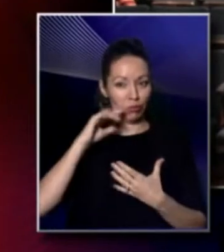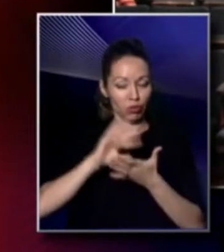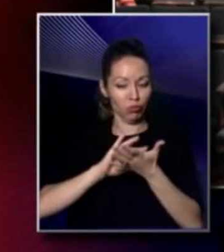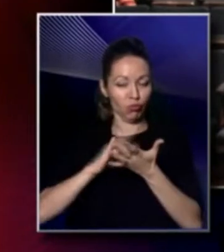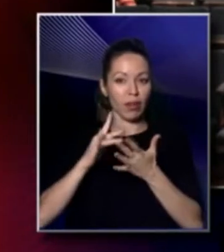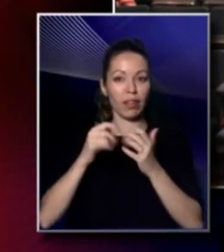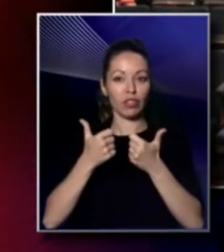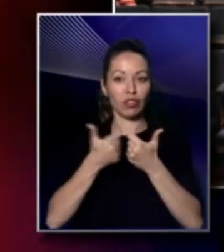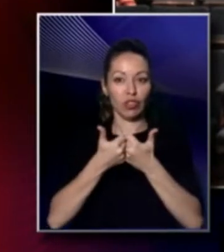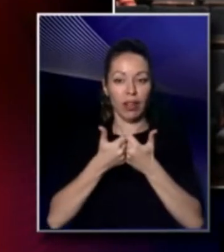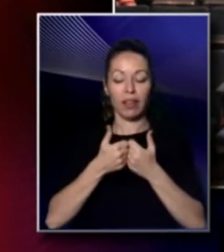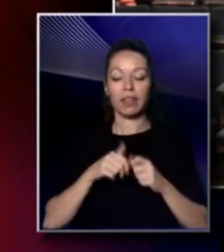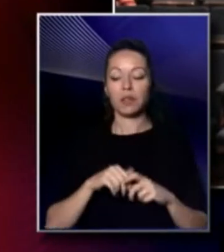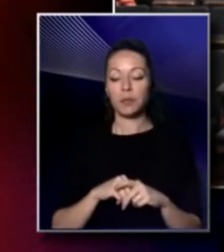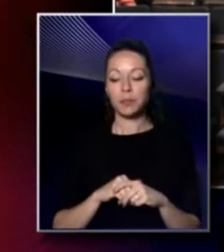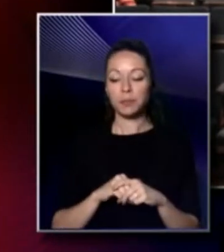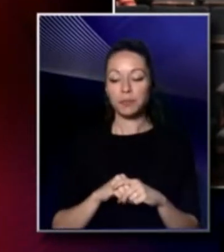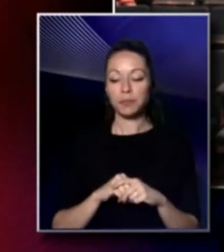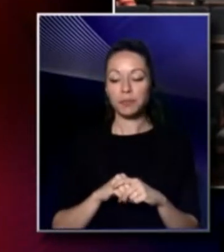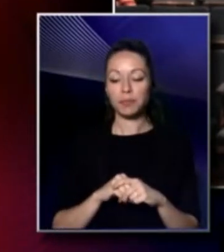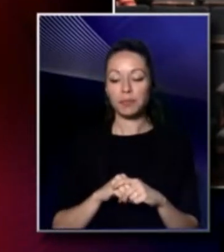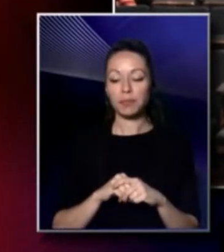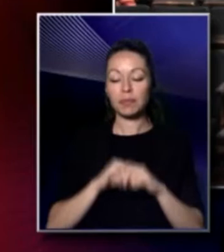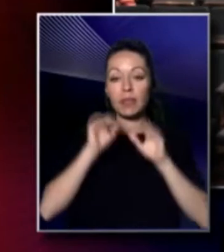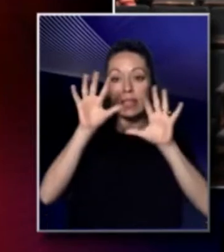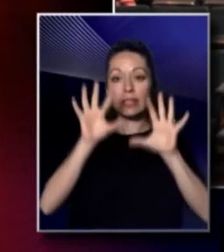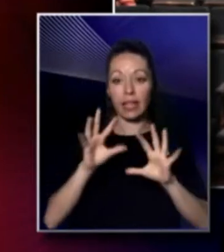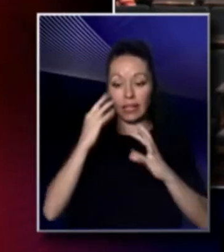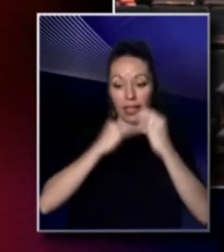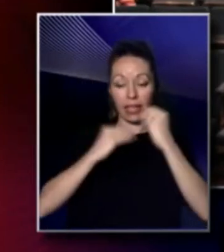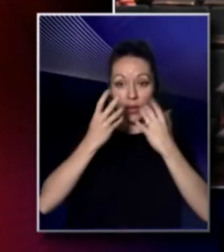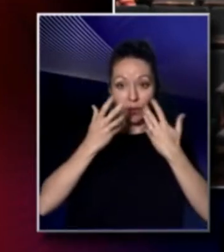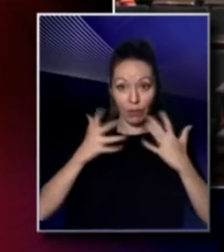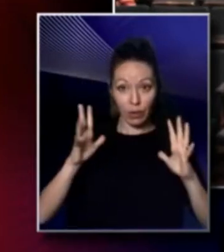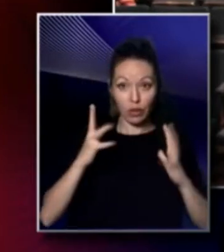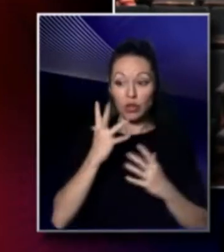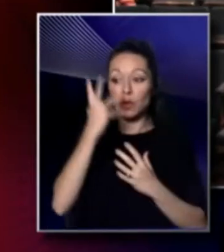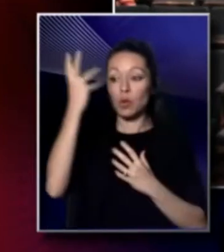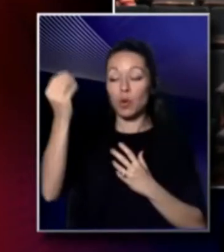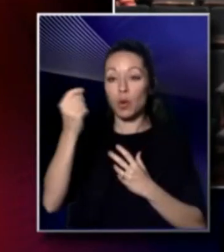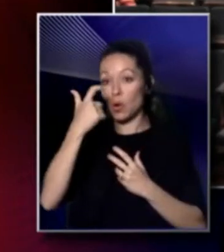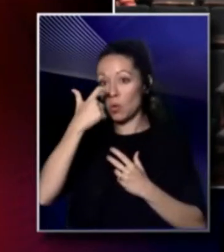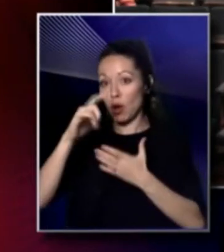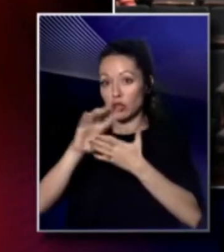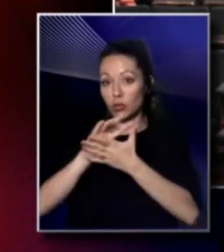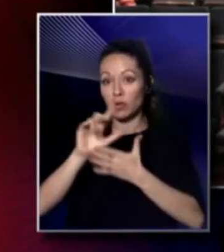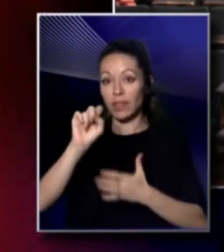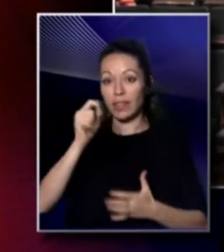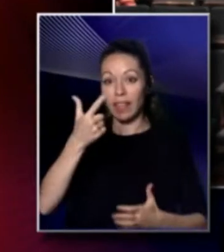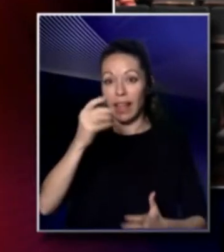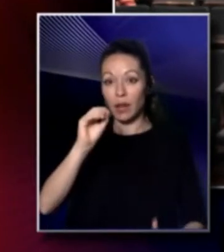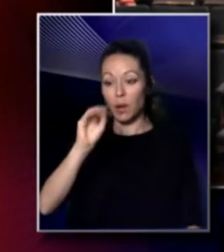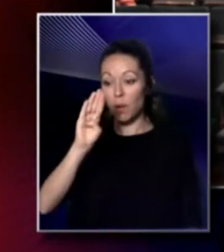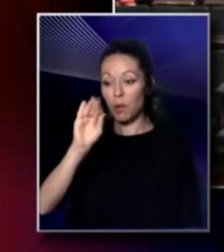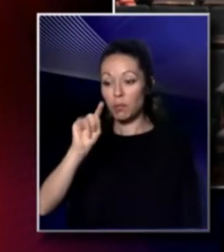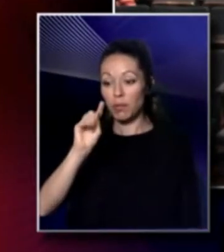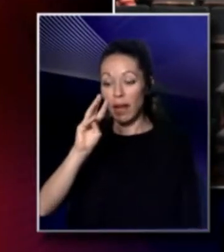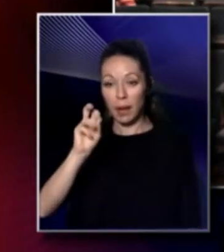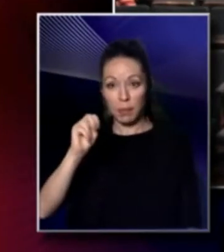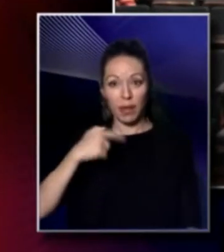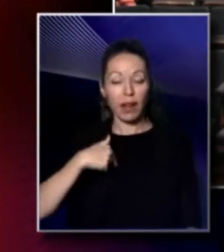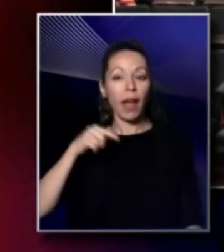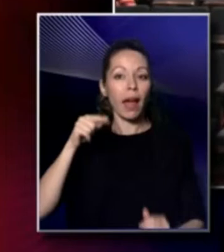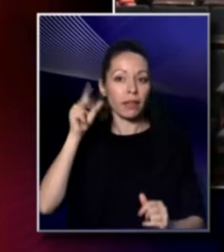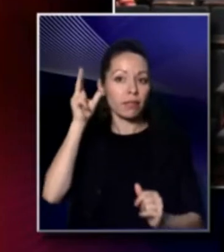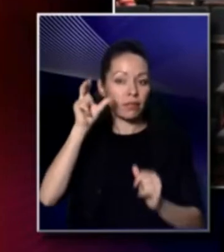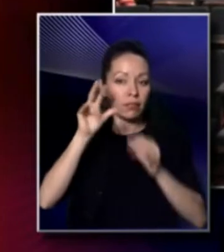On Sunday after dinner, we watched a movie, Lego Batman. It was audio described